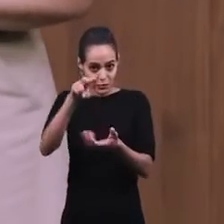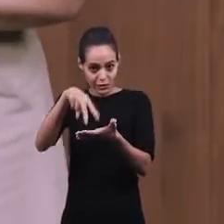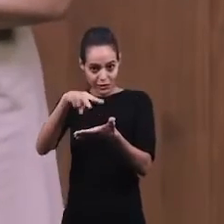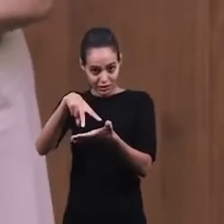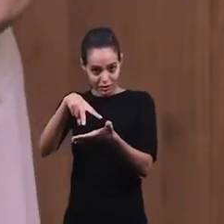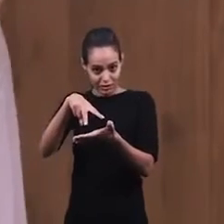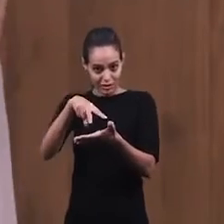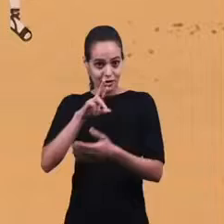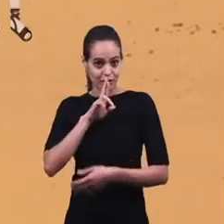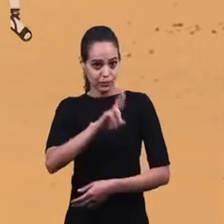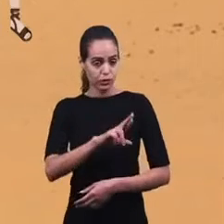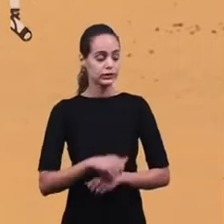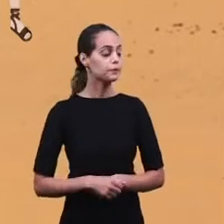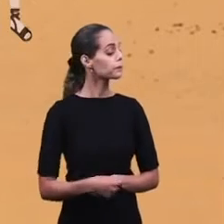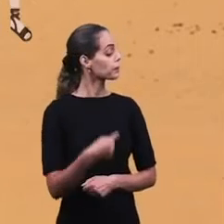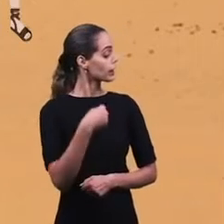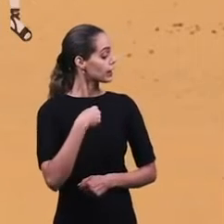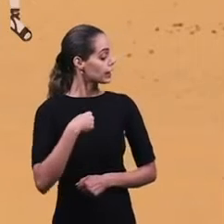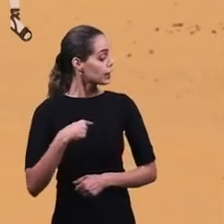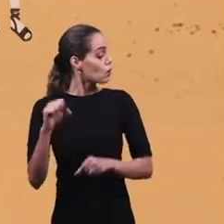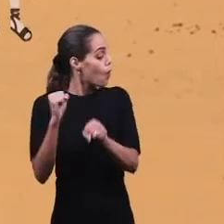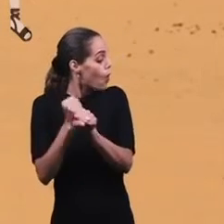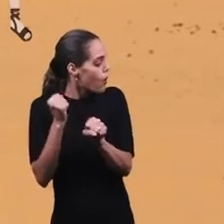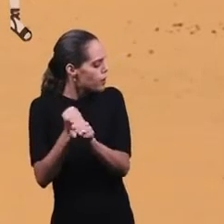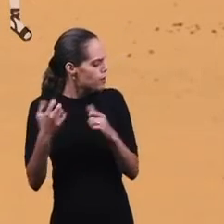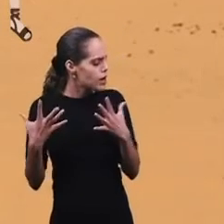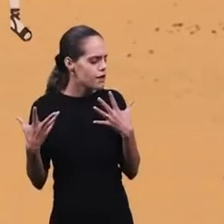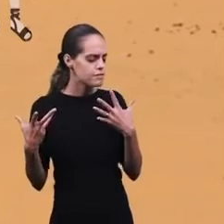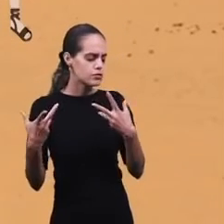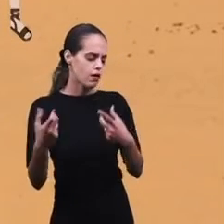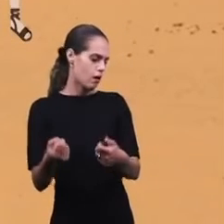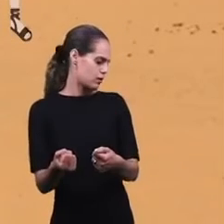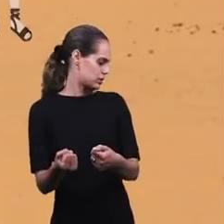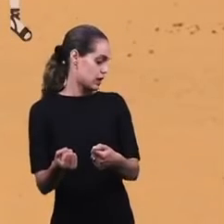great work, so that I cannot come down.